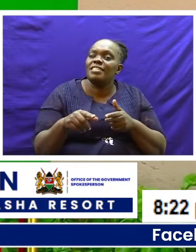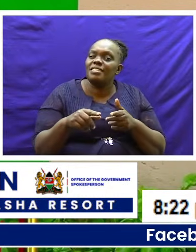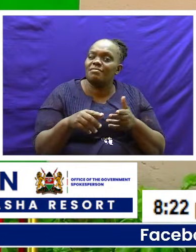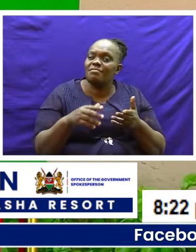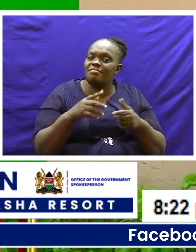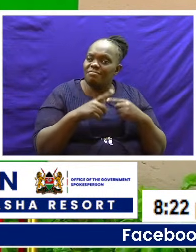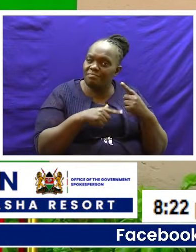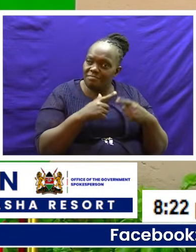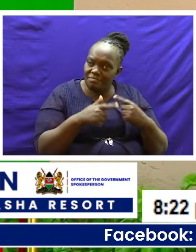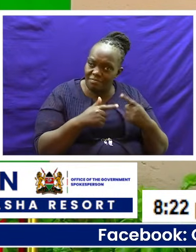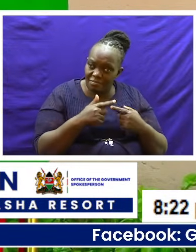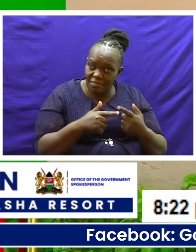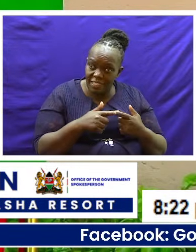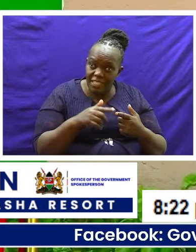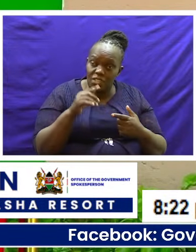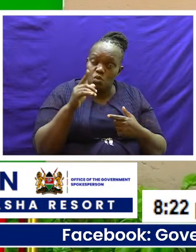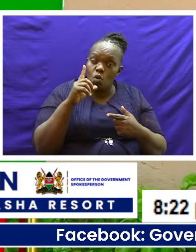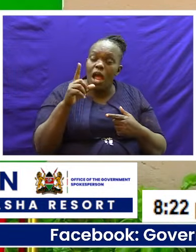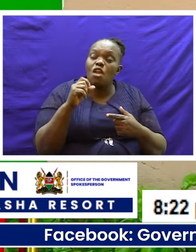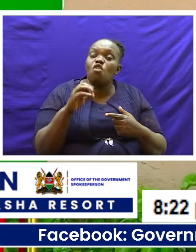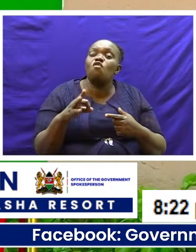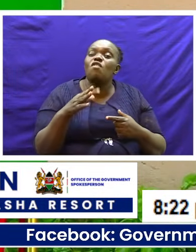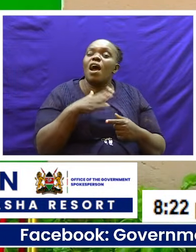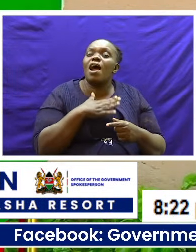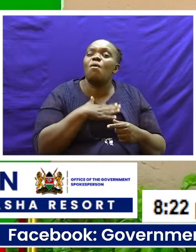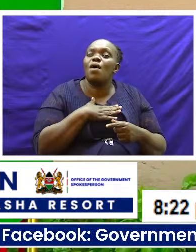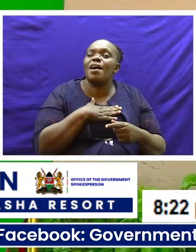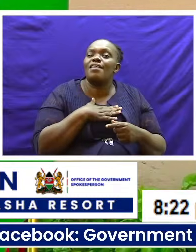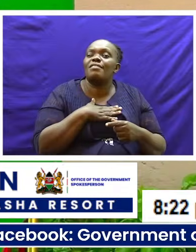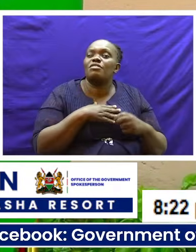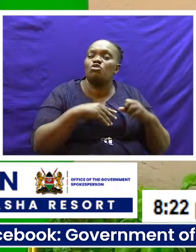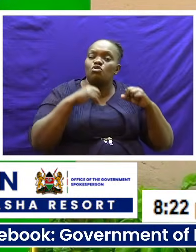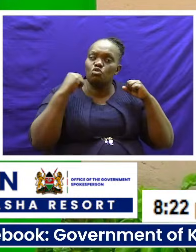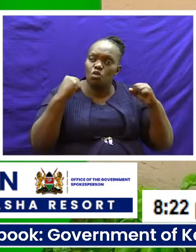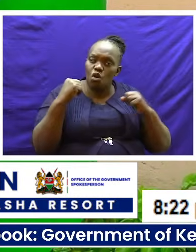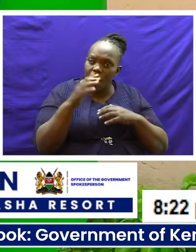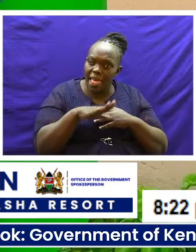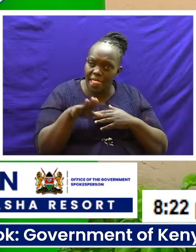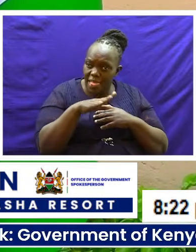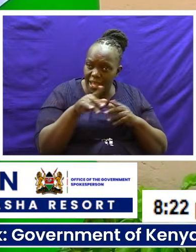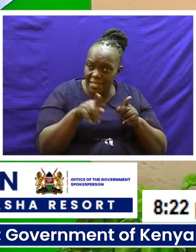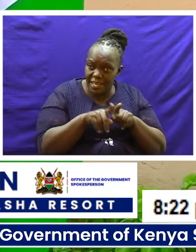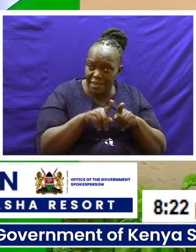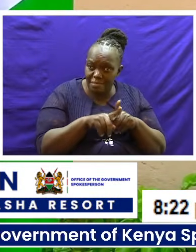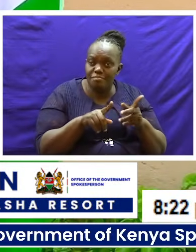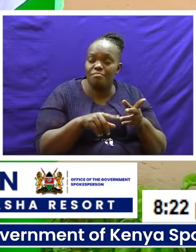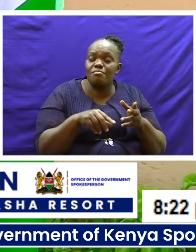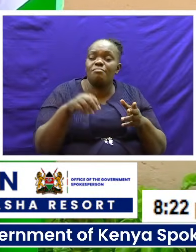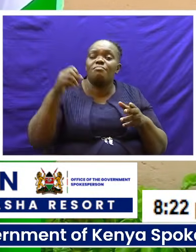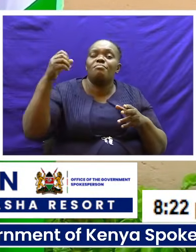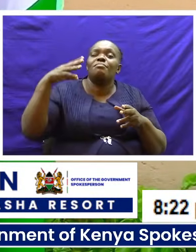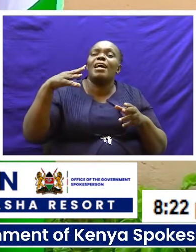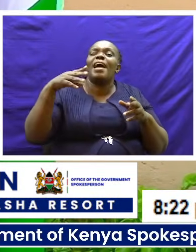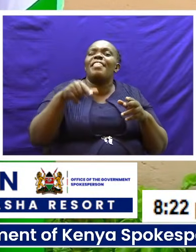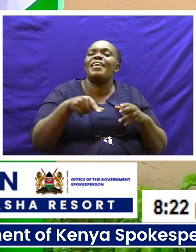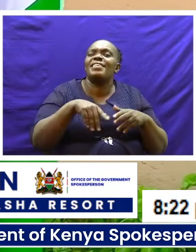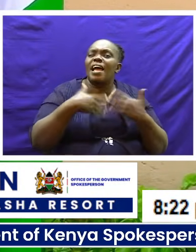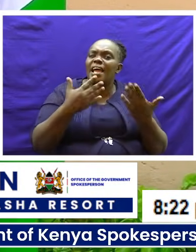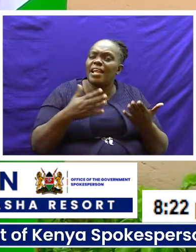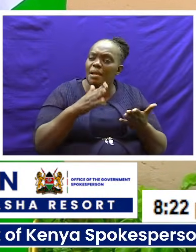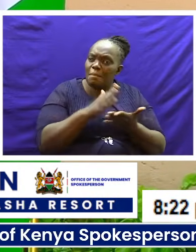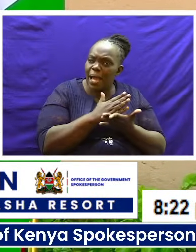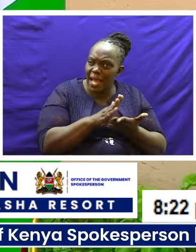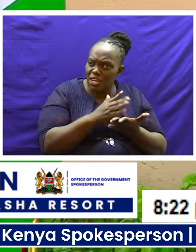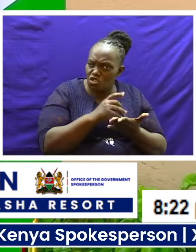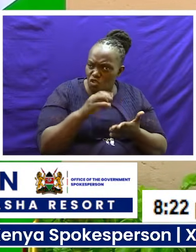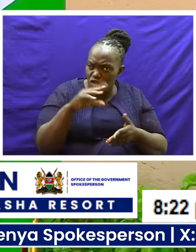automation is one of our, you know, our strong areas that we have automated so that from any part of Kenya,